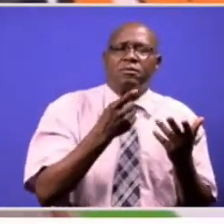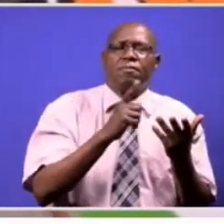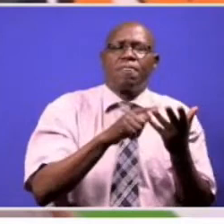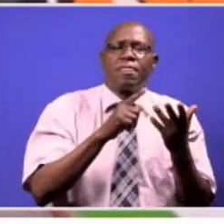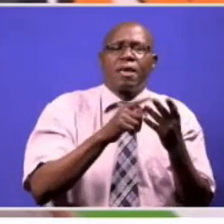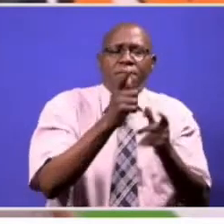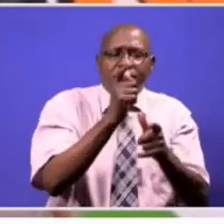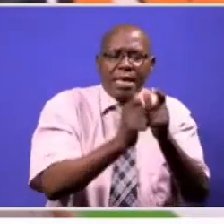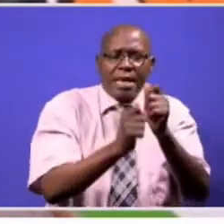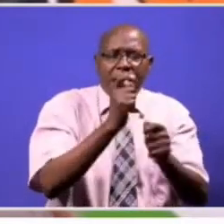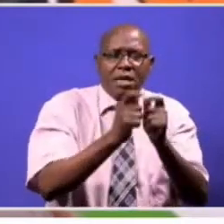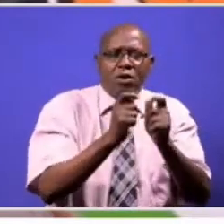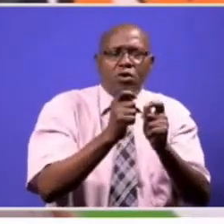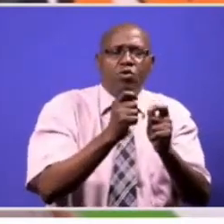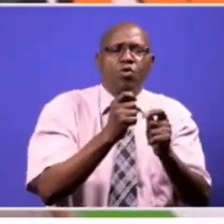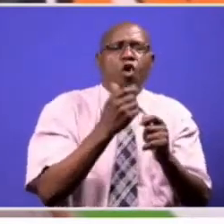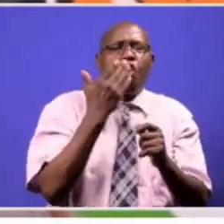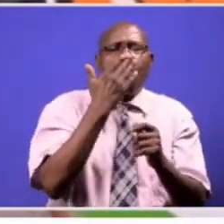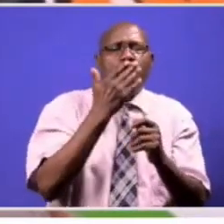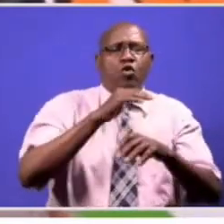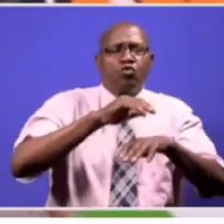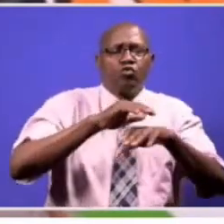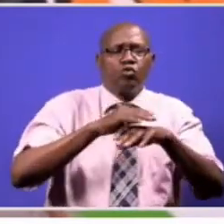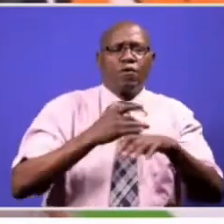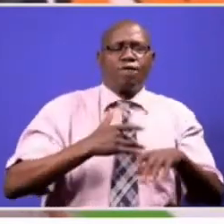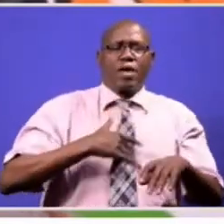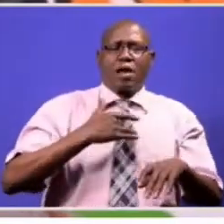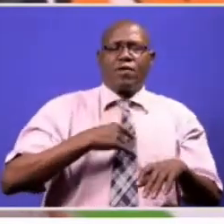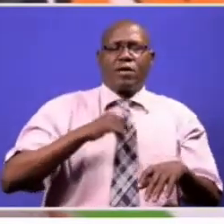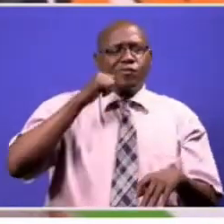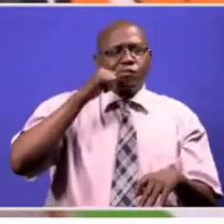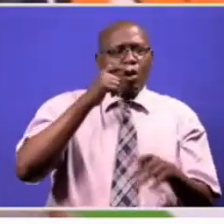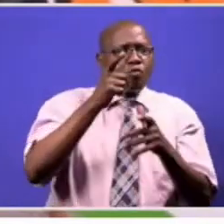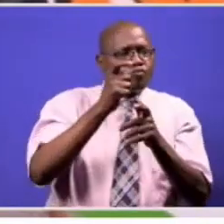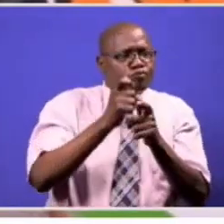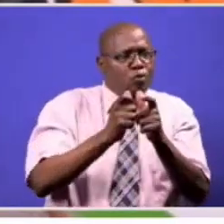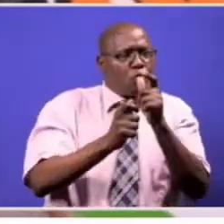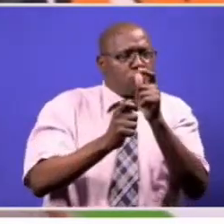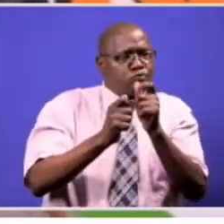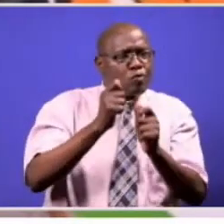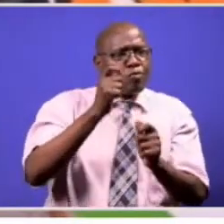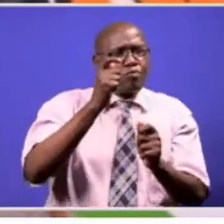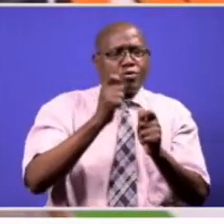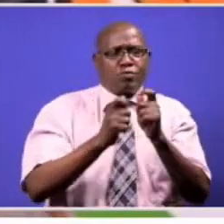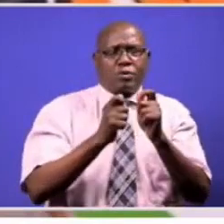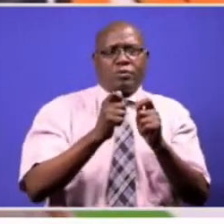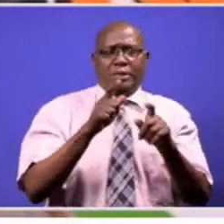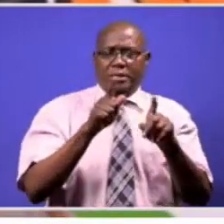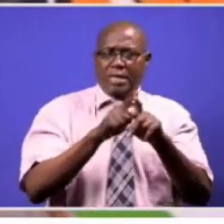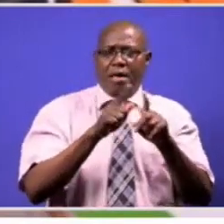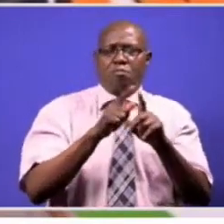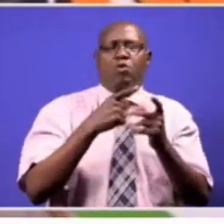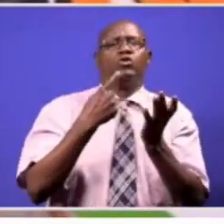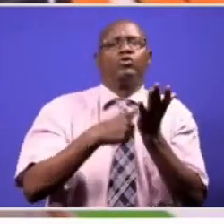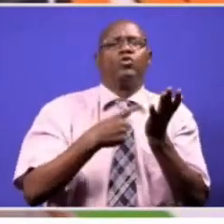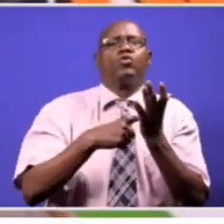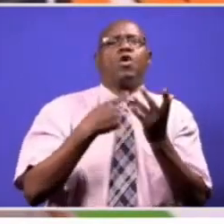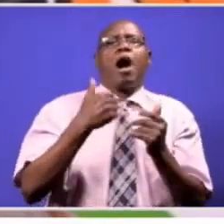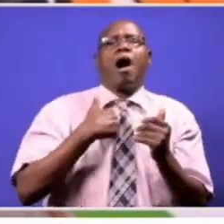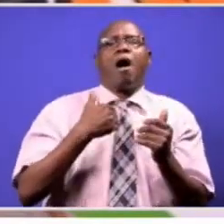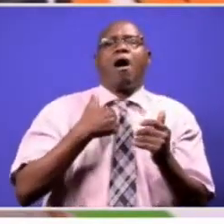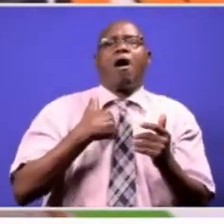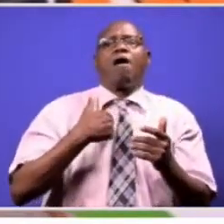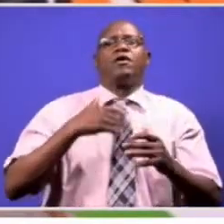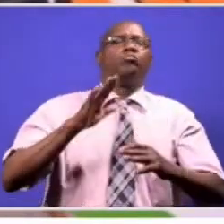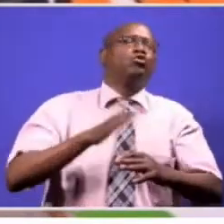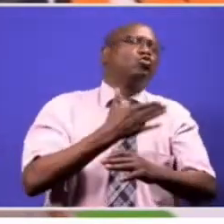it with some good oil so that it's feeling good. And the Europeans go even a step further. They play country music